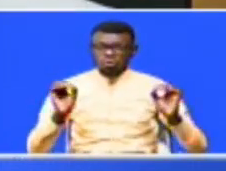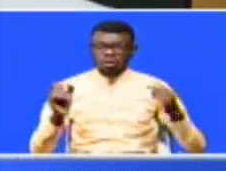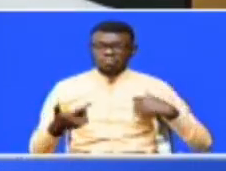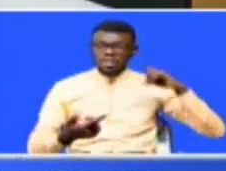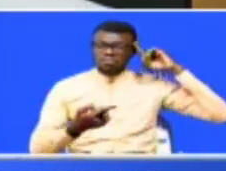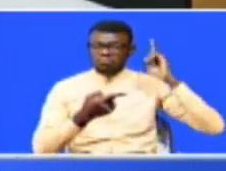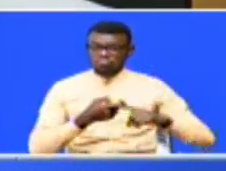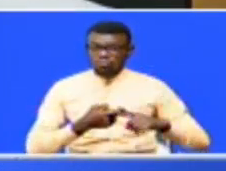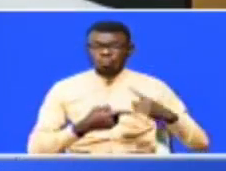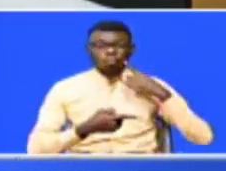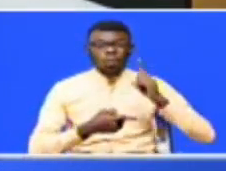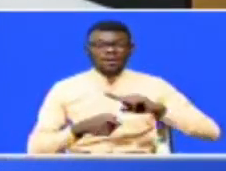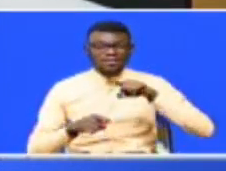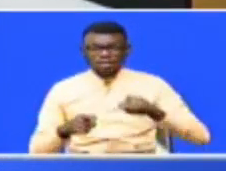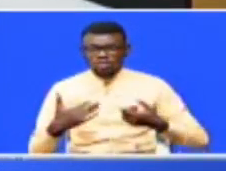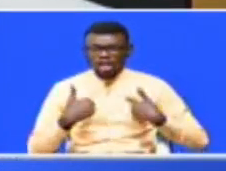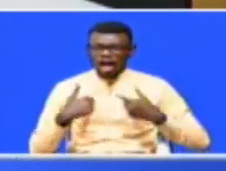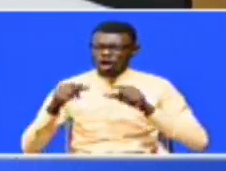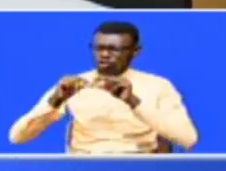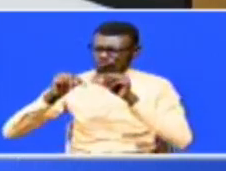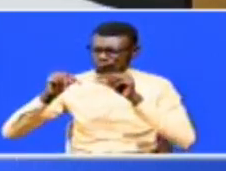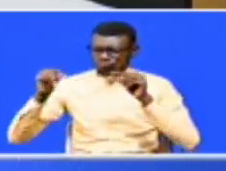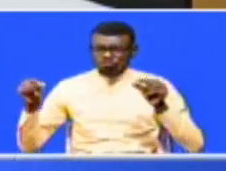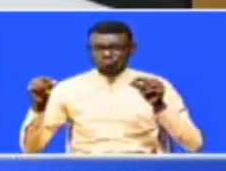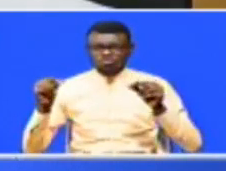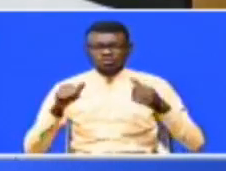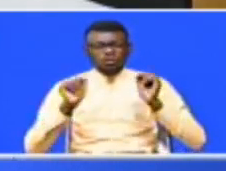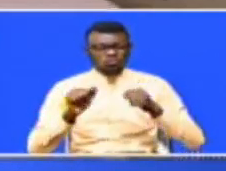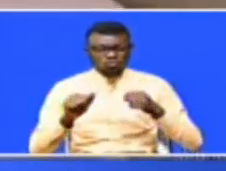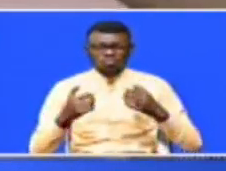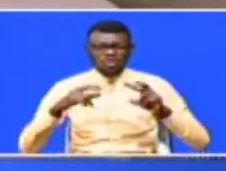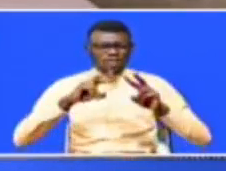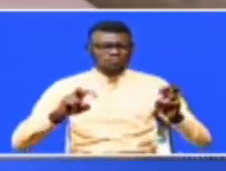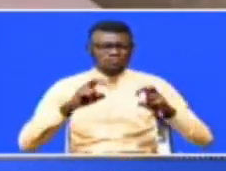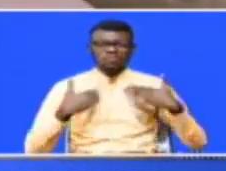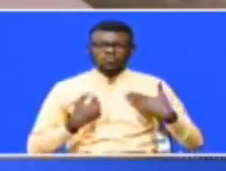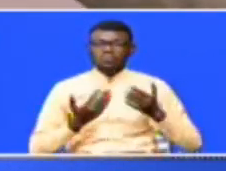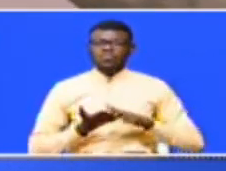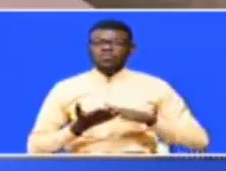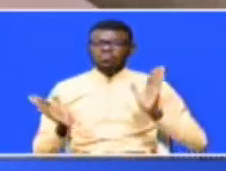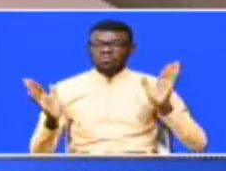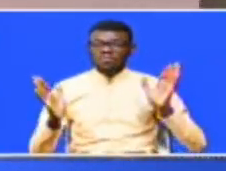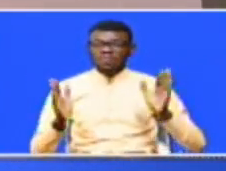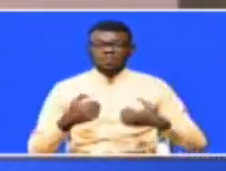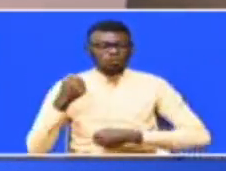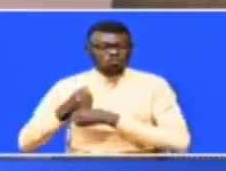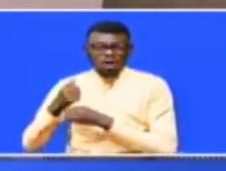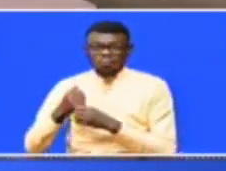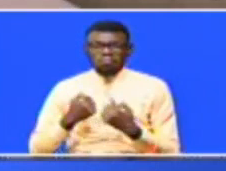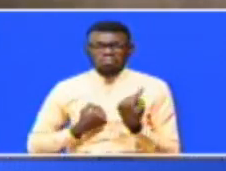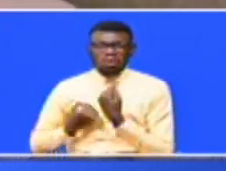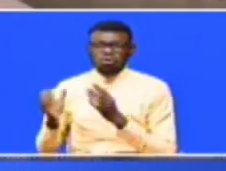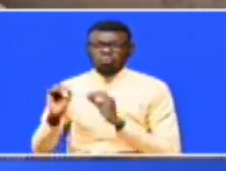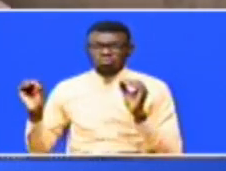produce up to 100,000 swabs per day so that we can be able to increase testing capacity. Utafiti huu haufanyi peke yake, ila